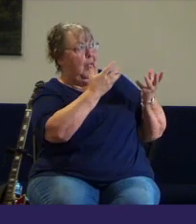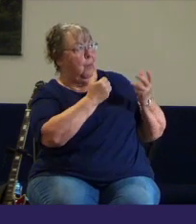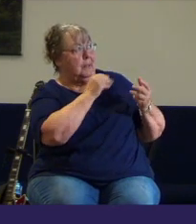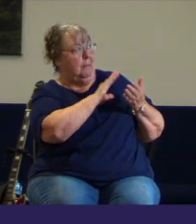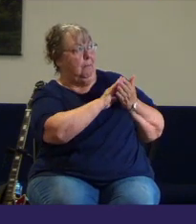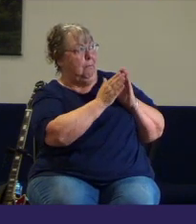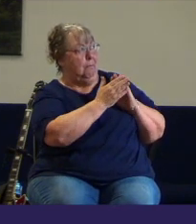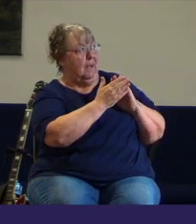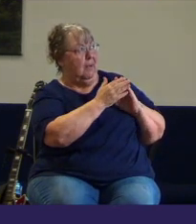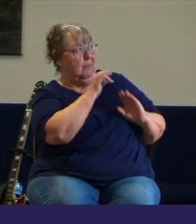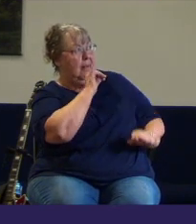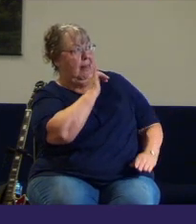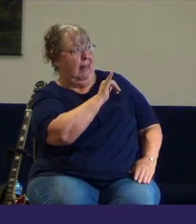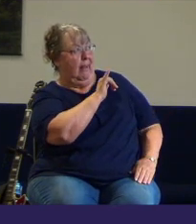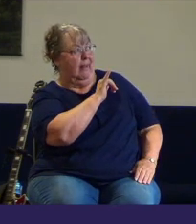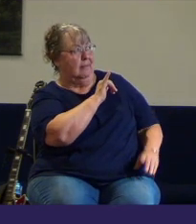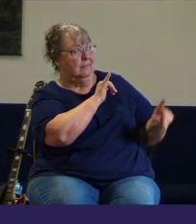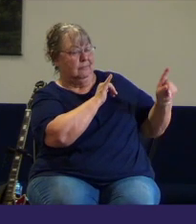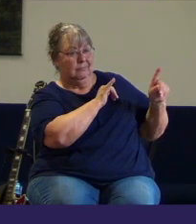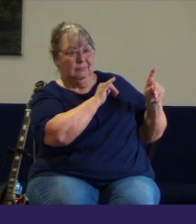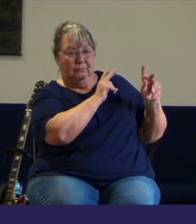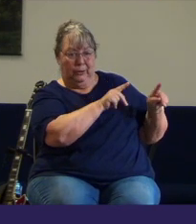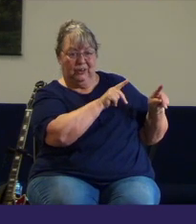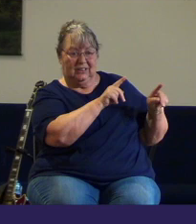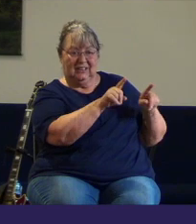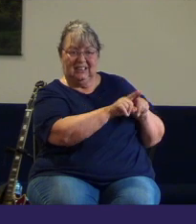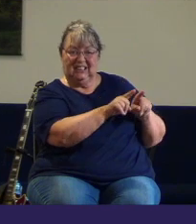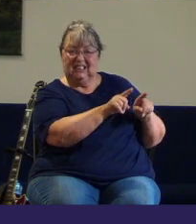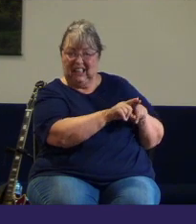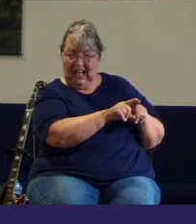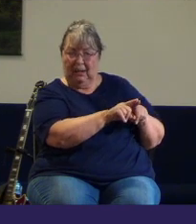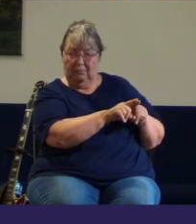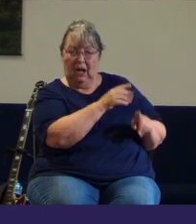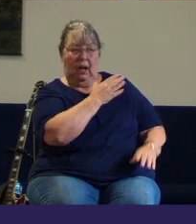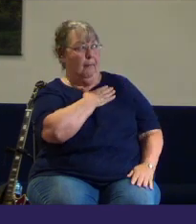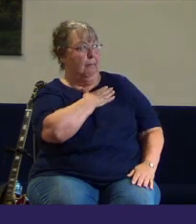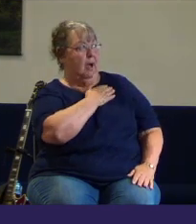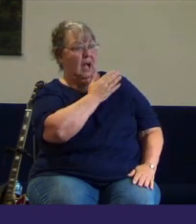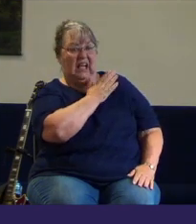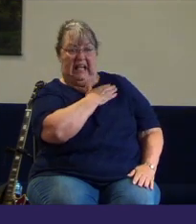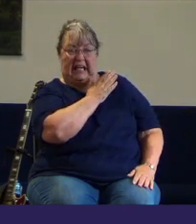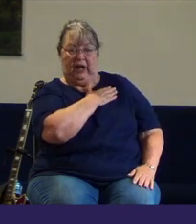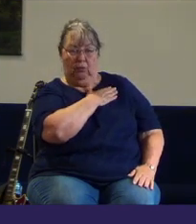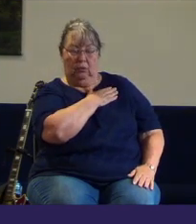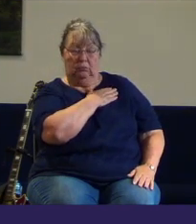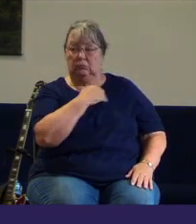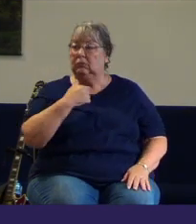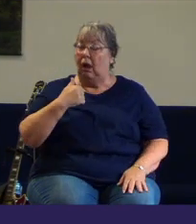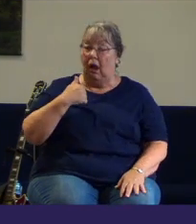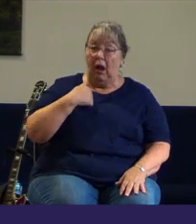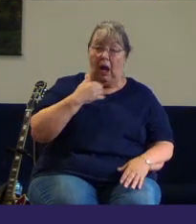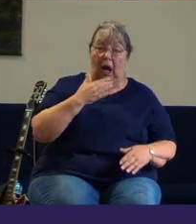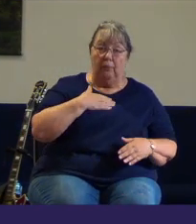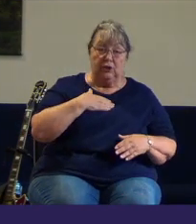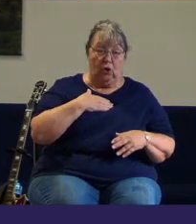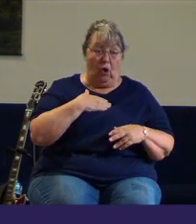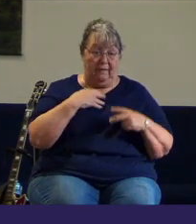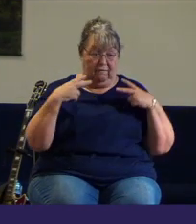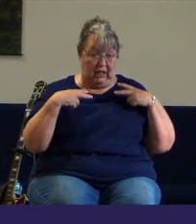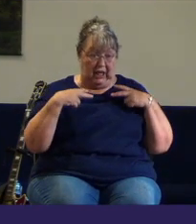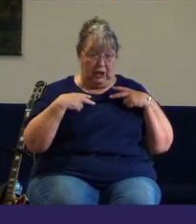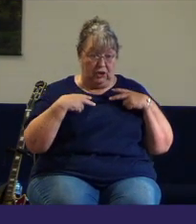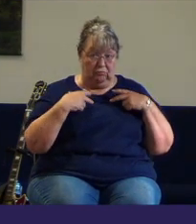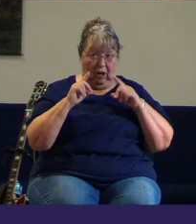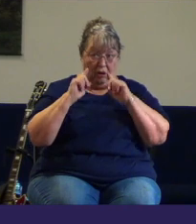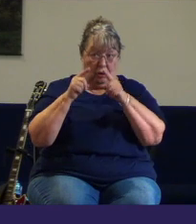someone that they would like to be like, you know? And I was reminded of that when I was on vacation. I went to 3 professional baseball games, right?